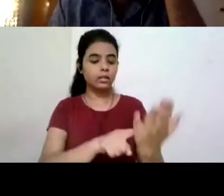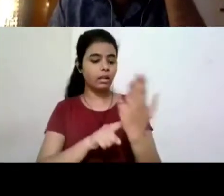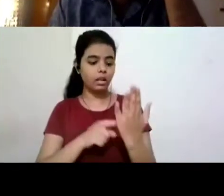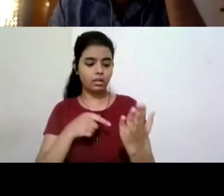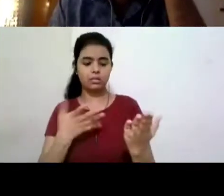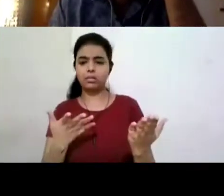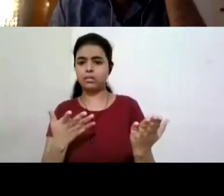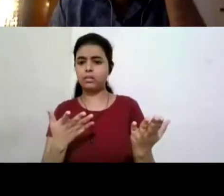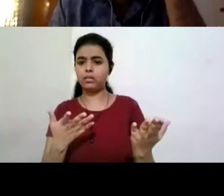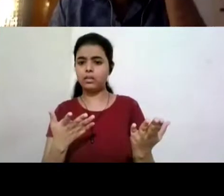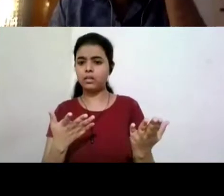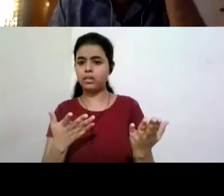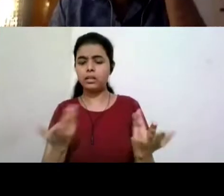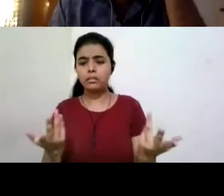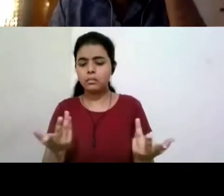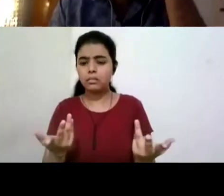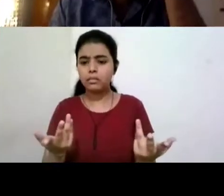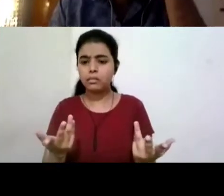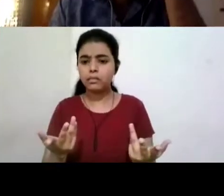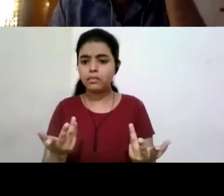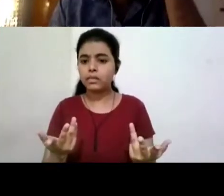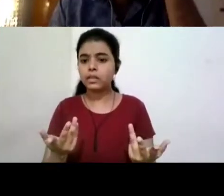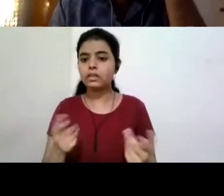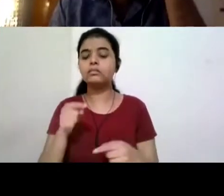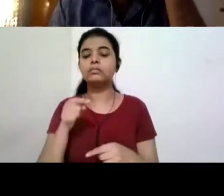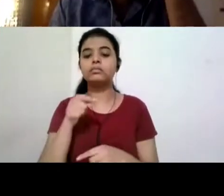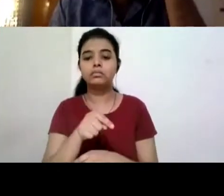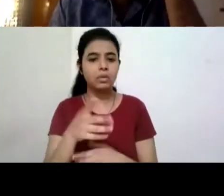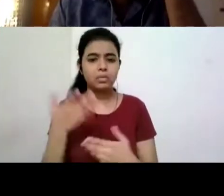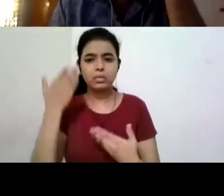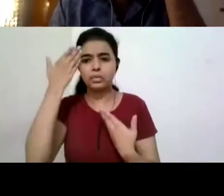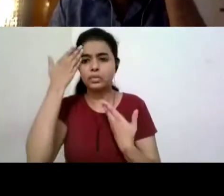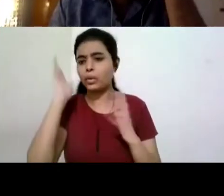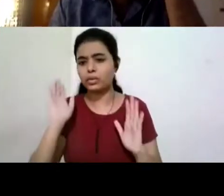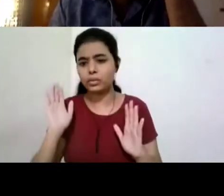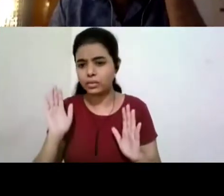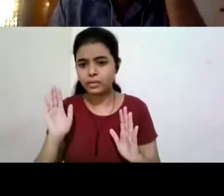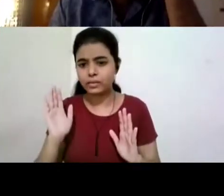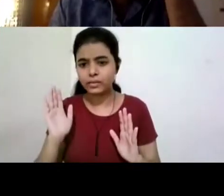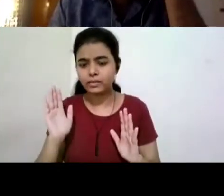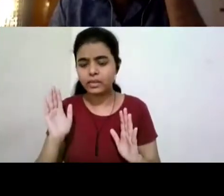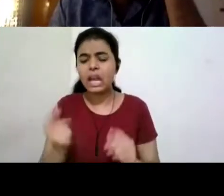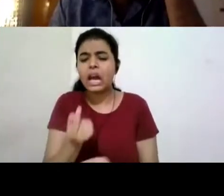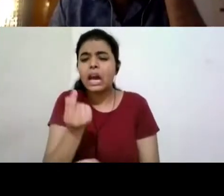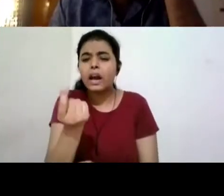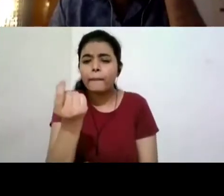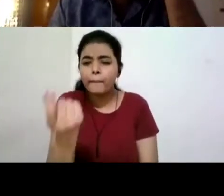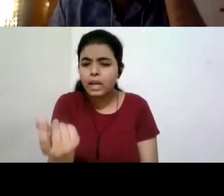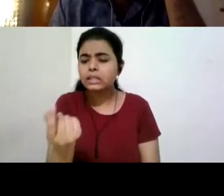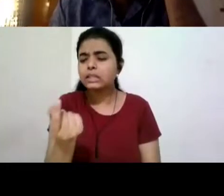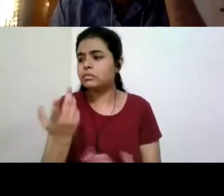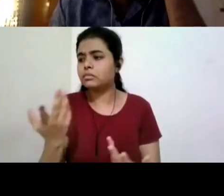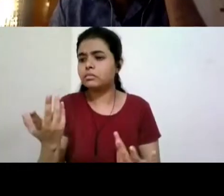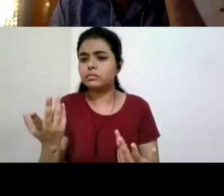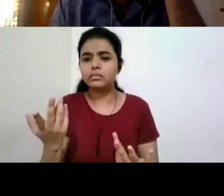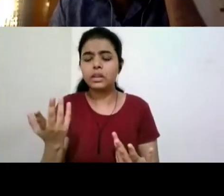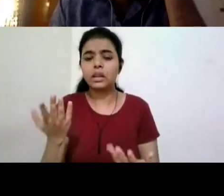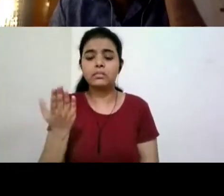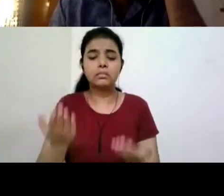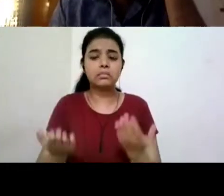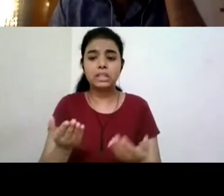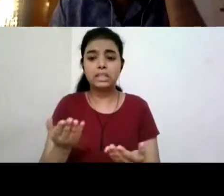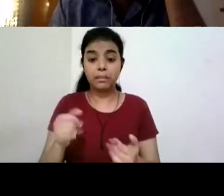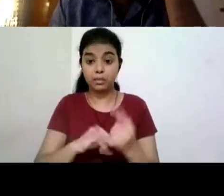days, but what you do with the inputs, they're really speaking, we don't know. Occasionally, sometimes, at least in civil